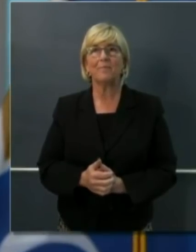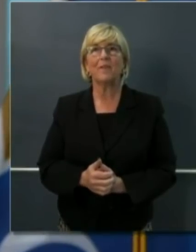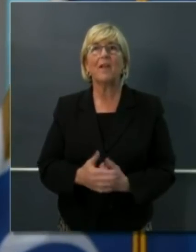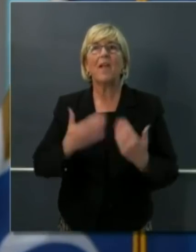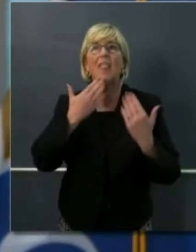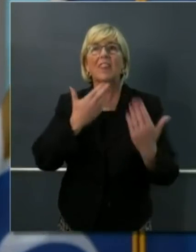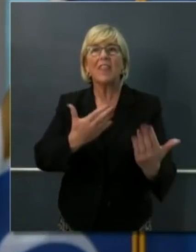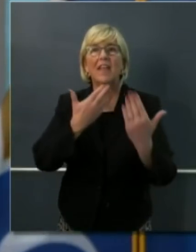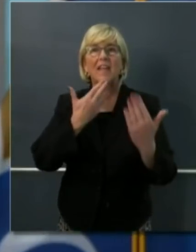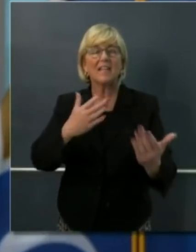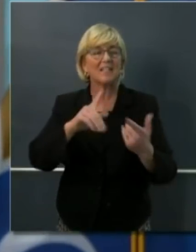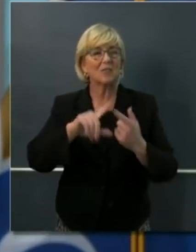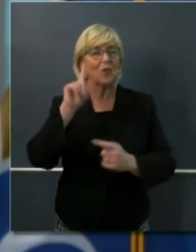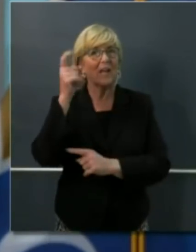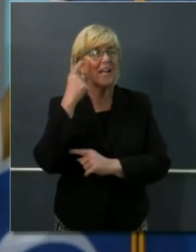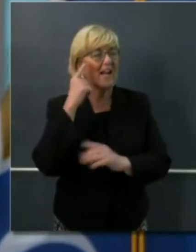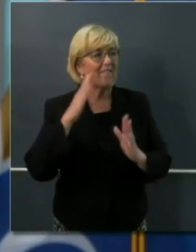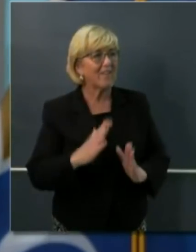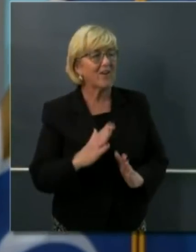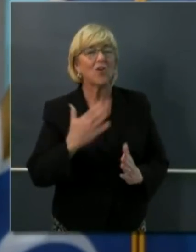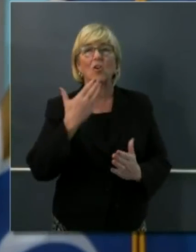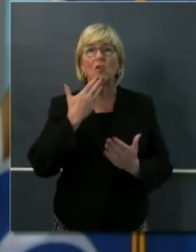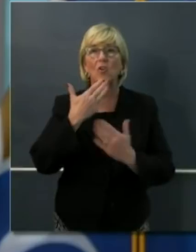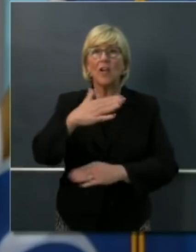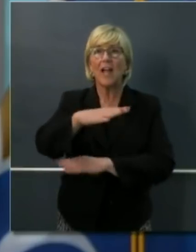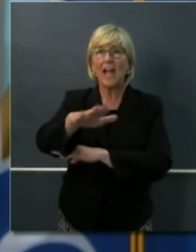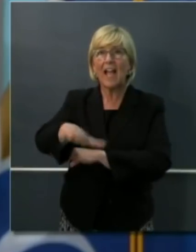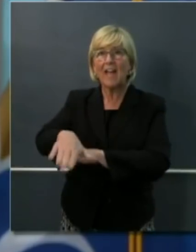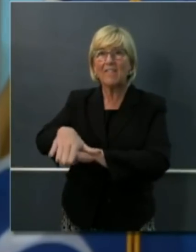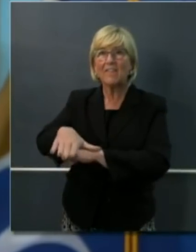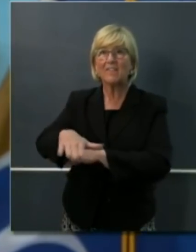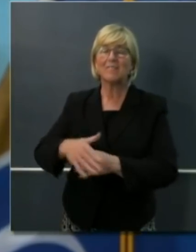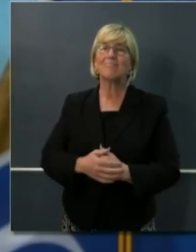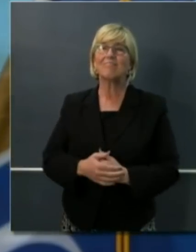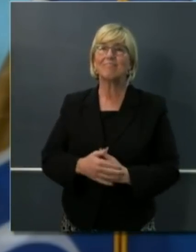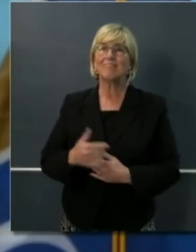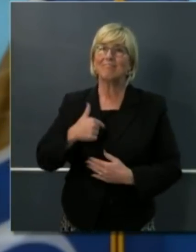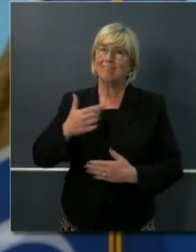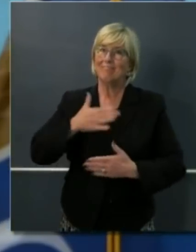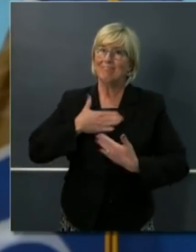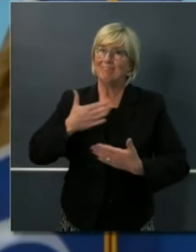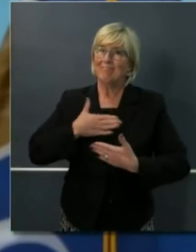Thank you, Governor, and good afternoon. It's